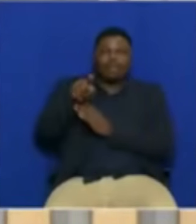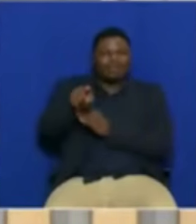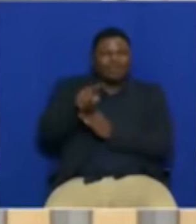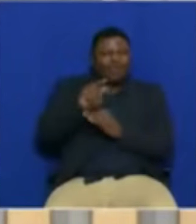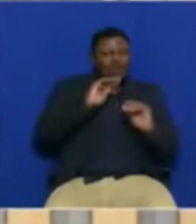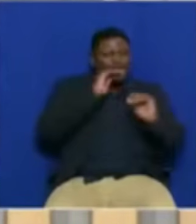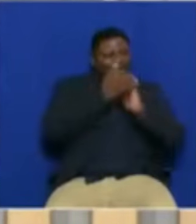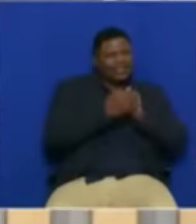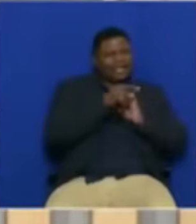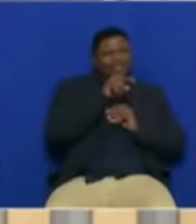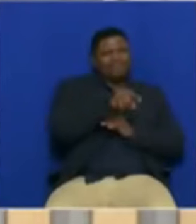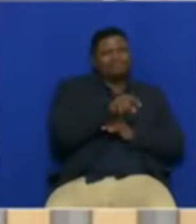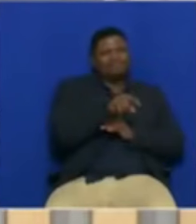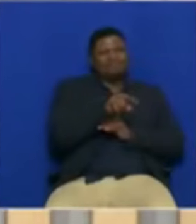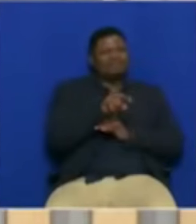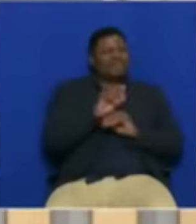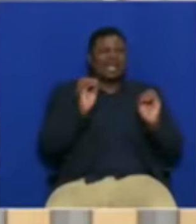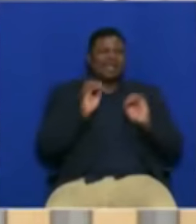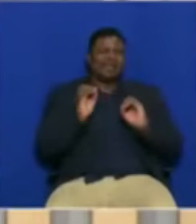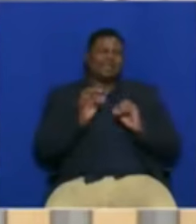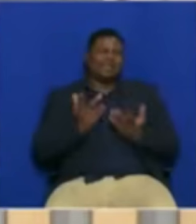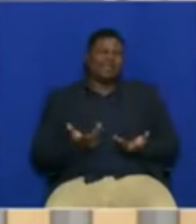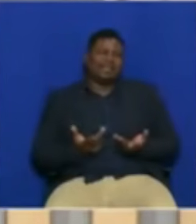So that is where he would stop, because